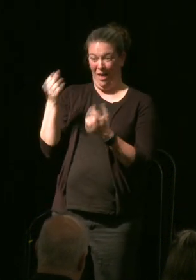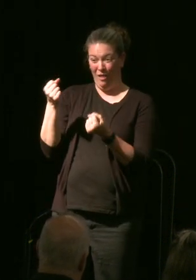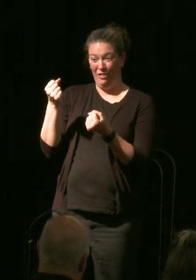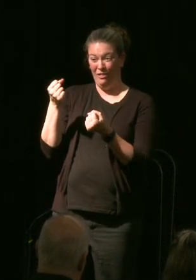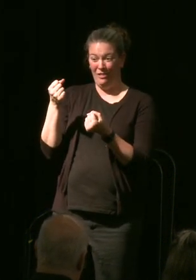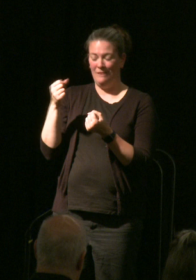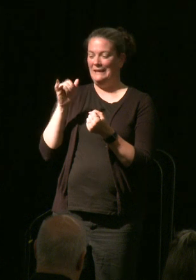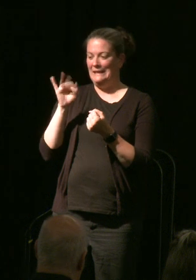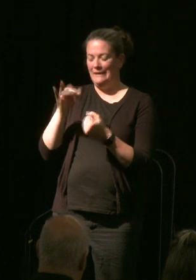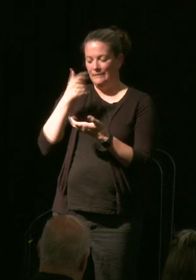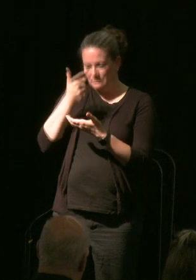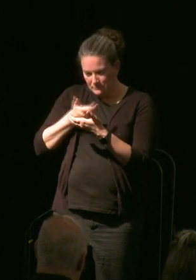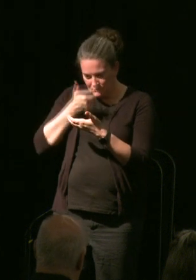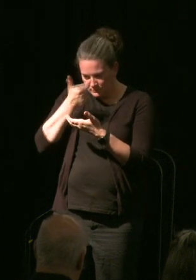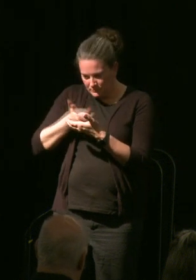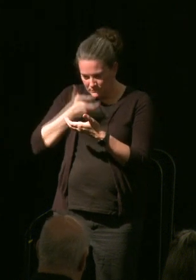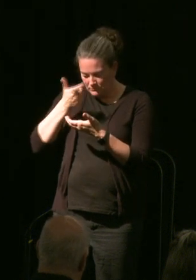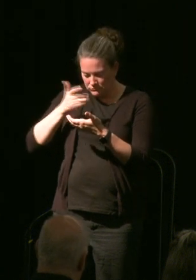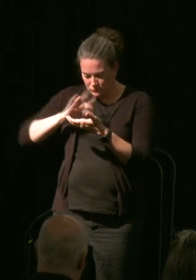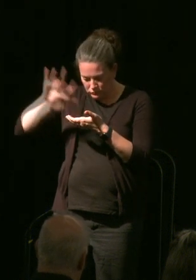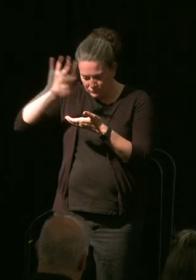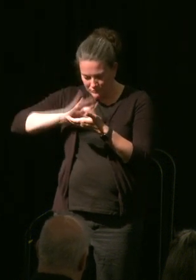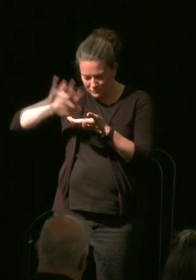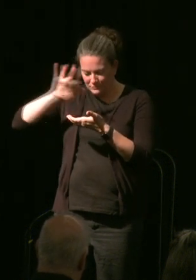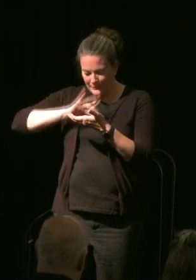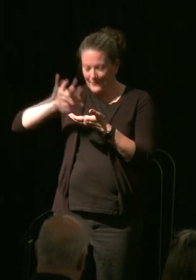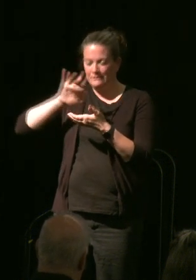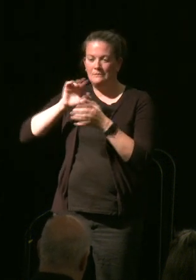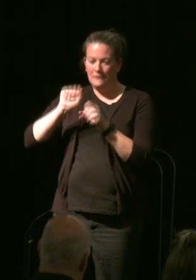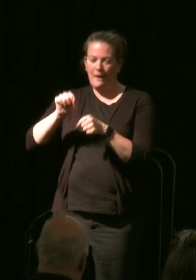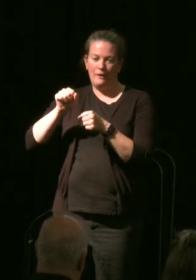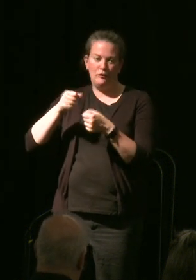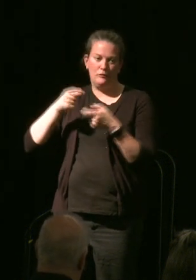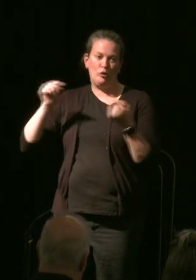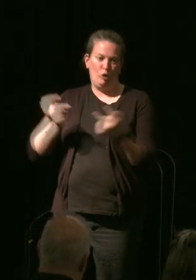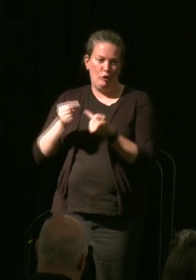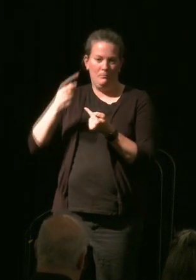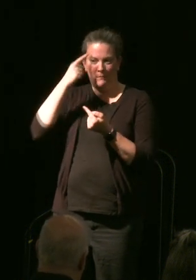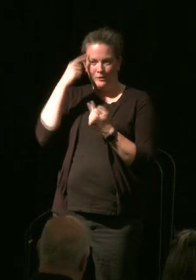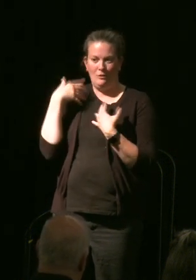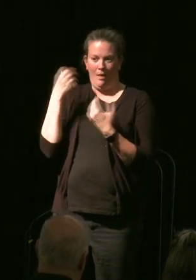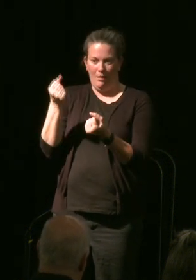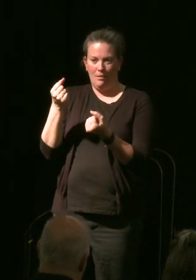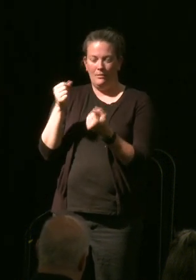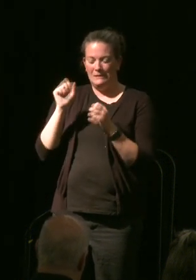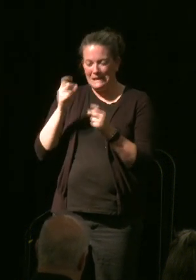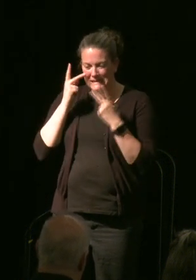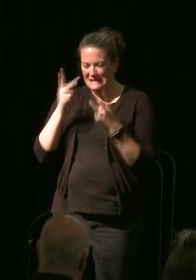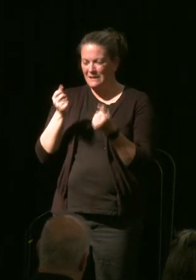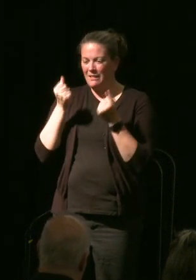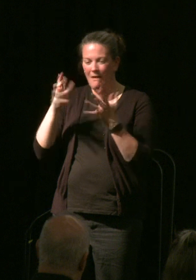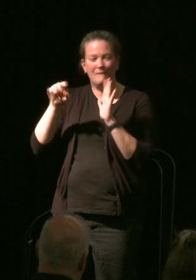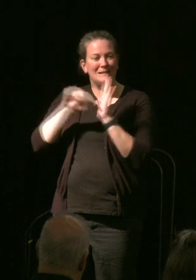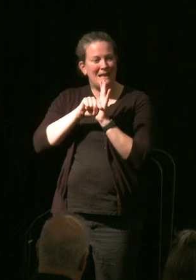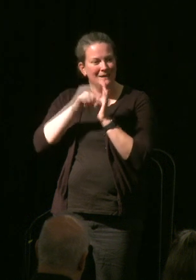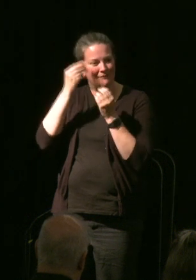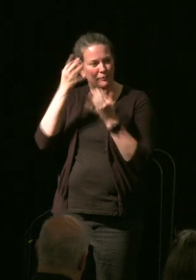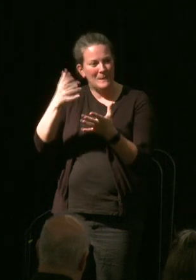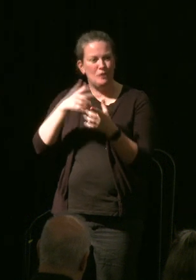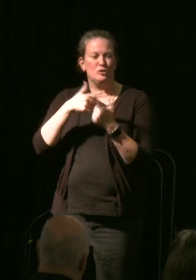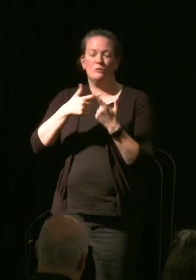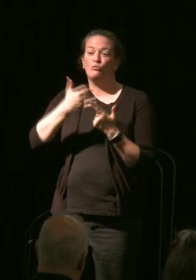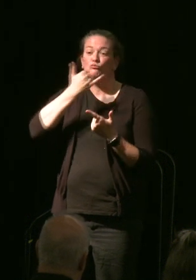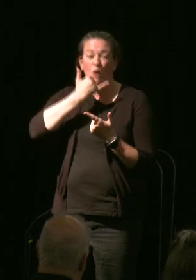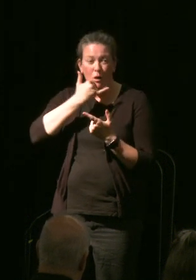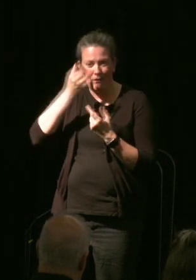of the most damaging things that people can be exposed to because of how much information is out there and misinformation.